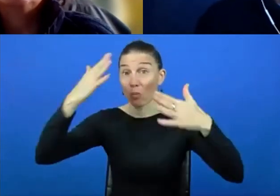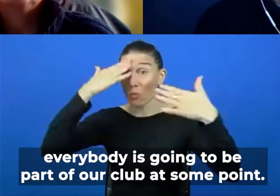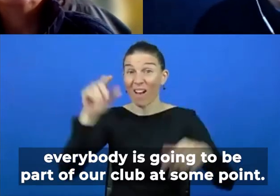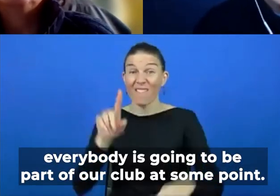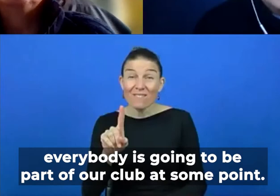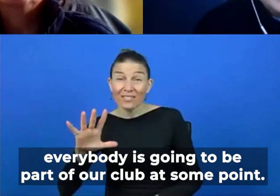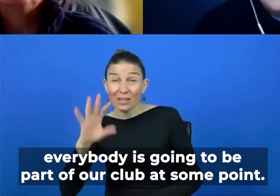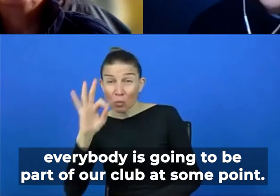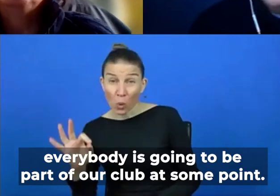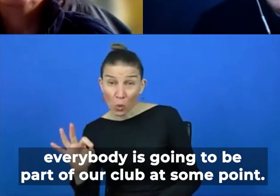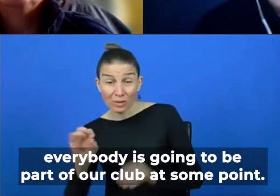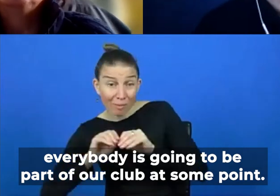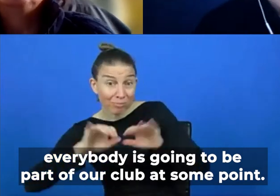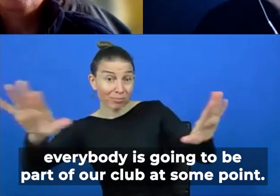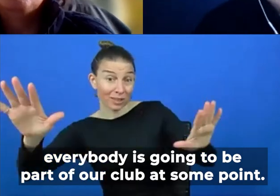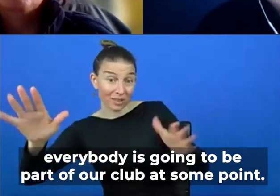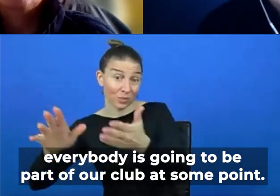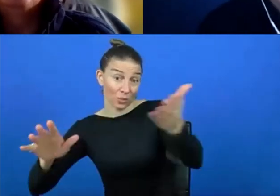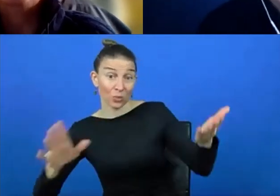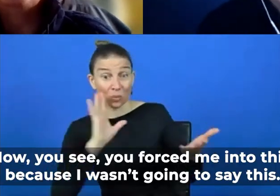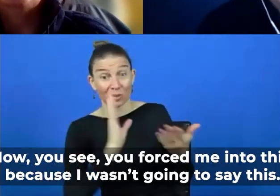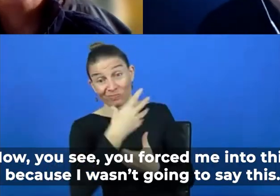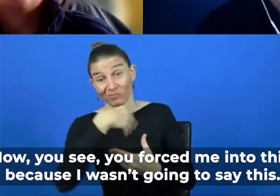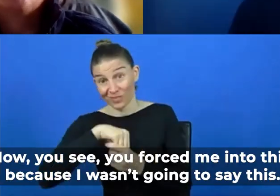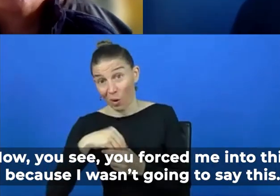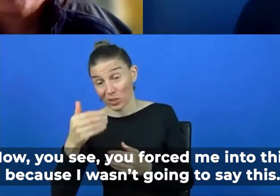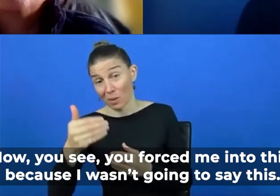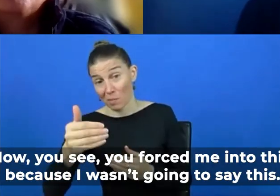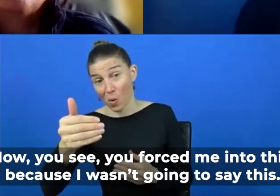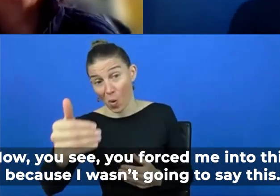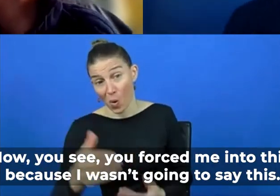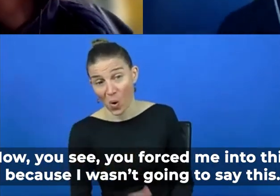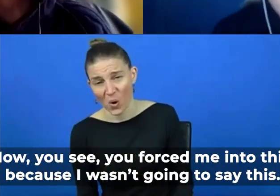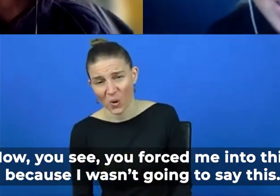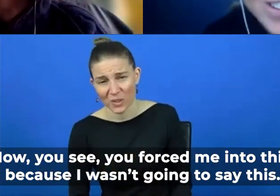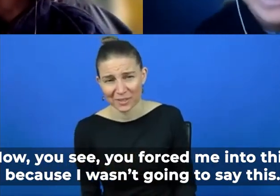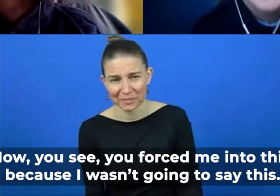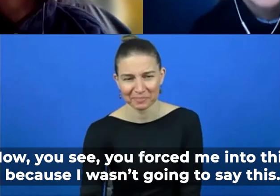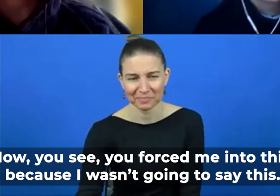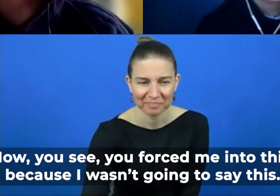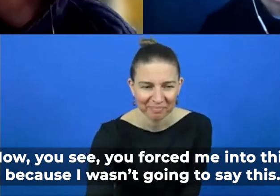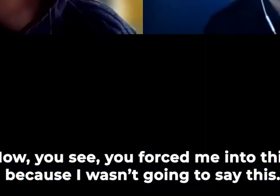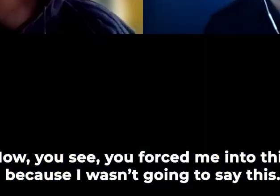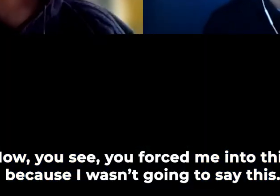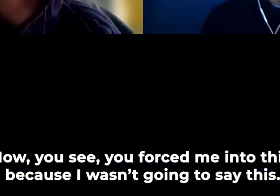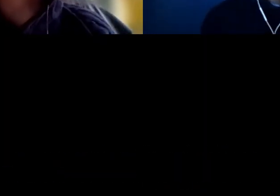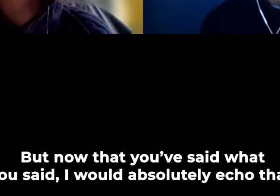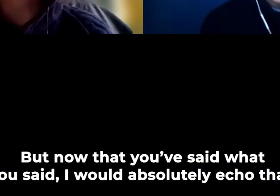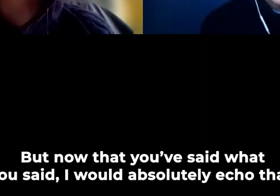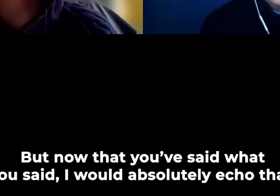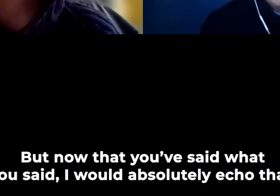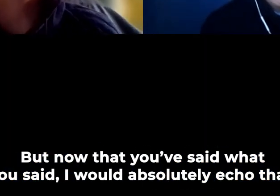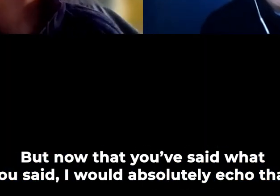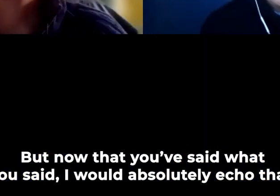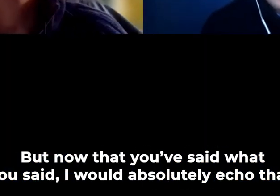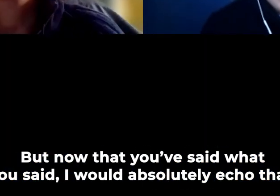world, which everybody is going to be part of our club at some point. Now, you see, you forced me into this because I wasn't going to say this, but now